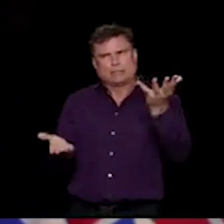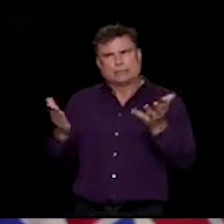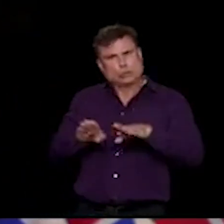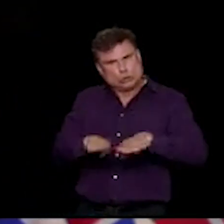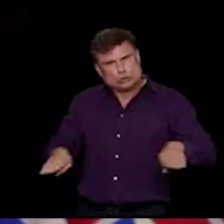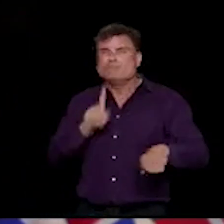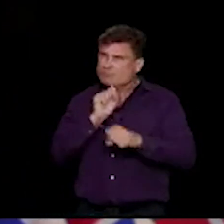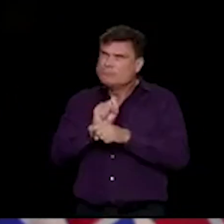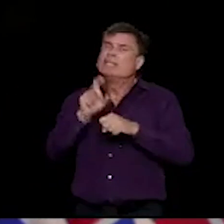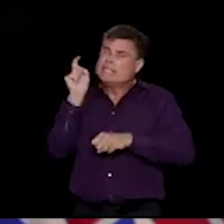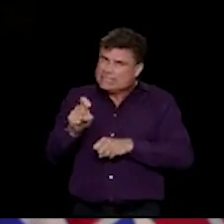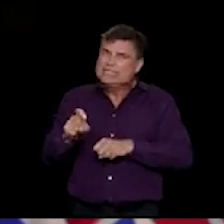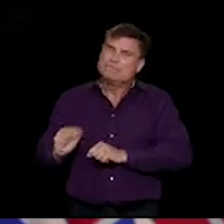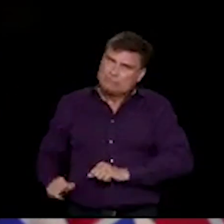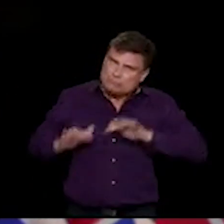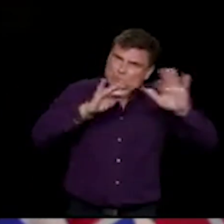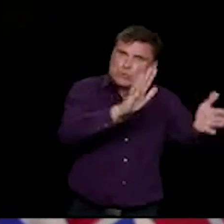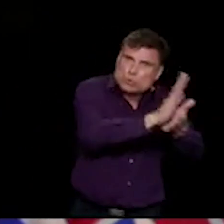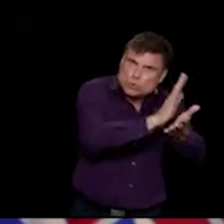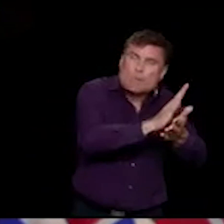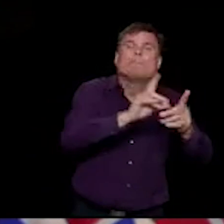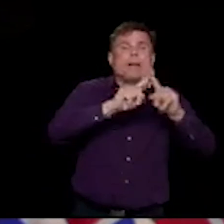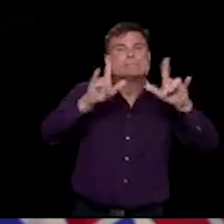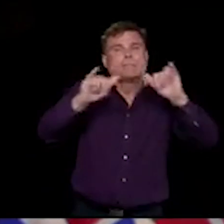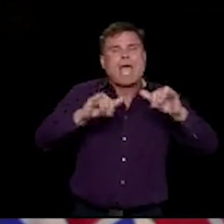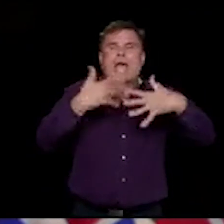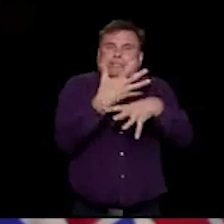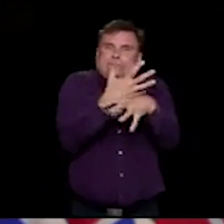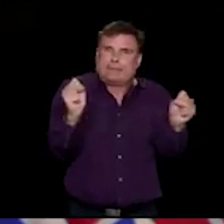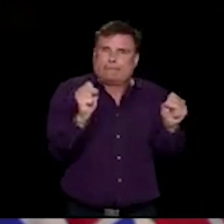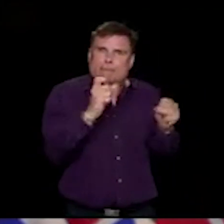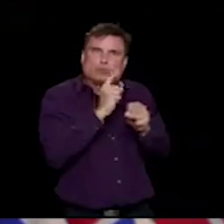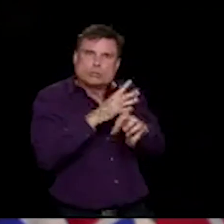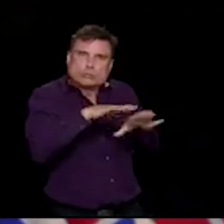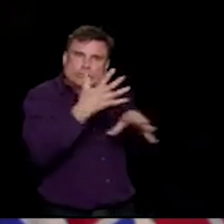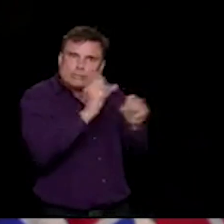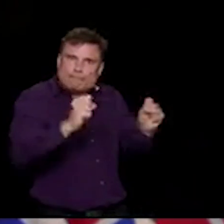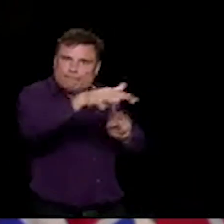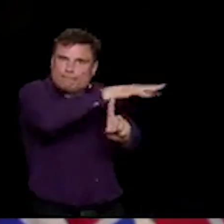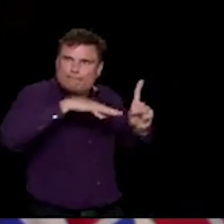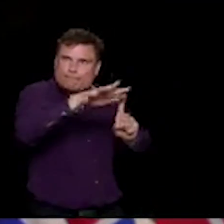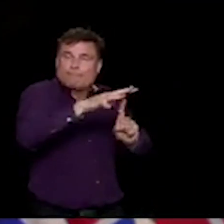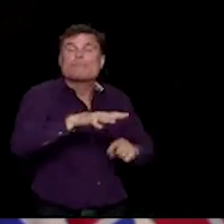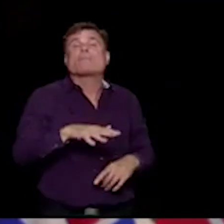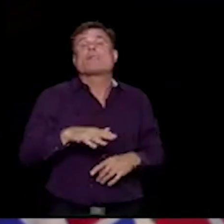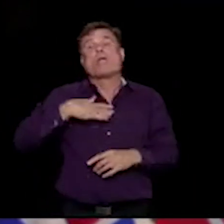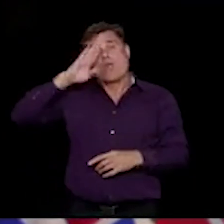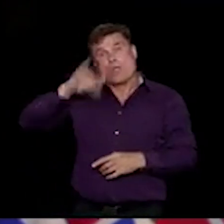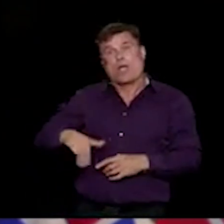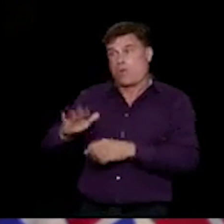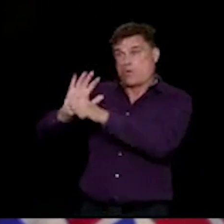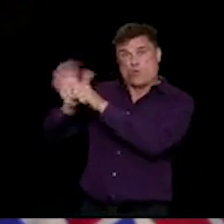admin staff. And we are also balancing what we know is a virus that has very little effect on children for the most